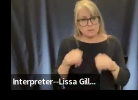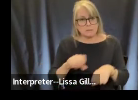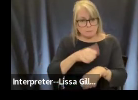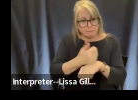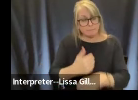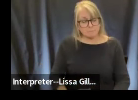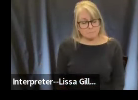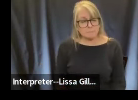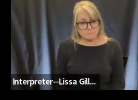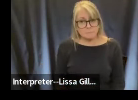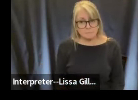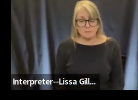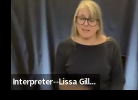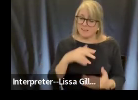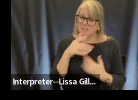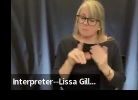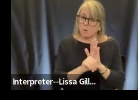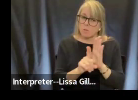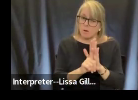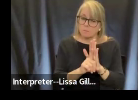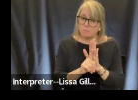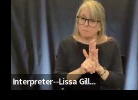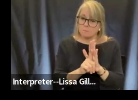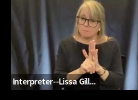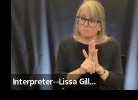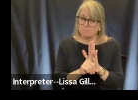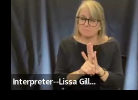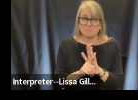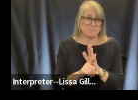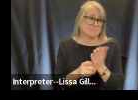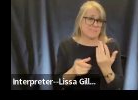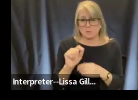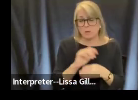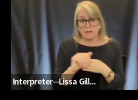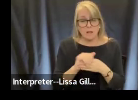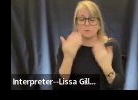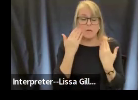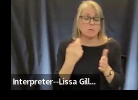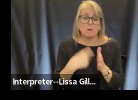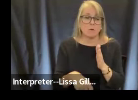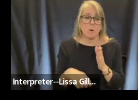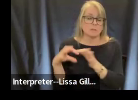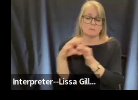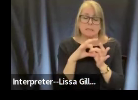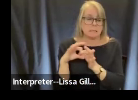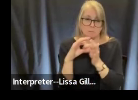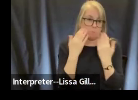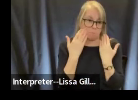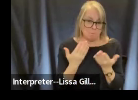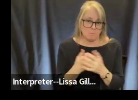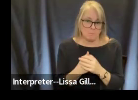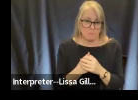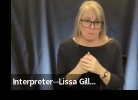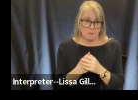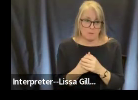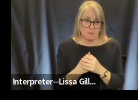place. Smoke alarms these days might run about $20. I don't know the cost of interconnecting them into an